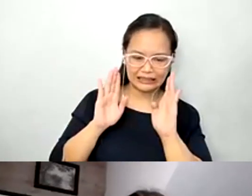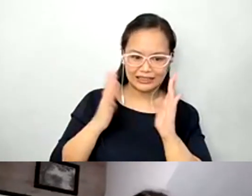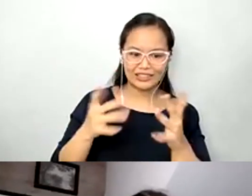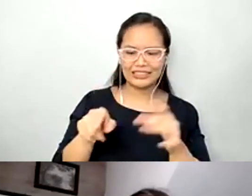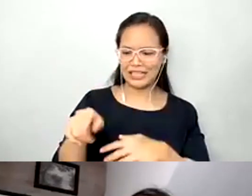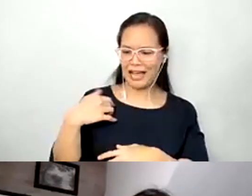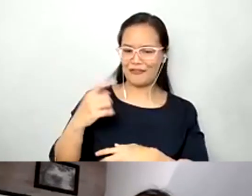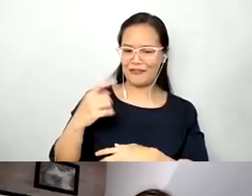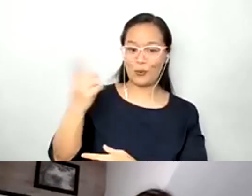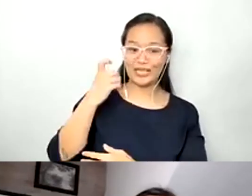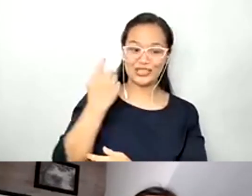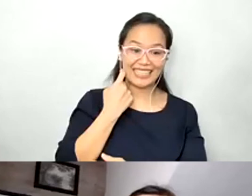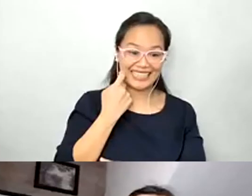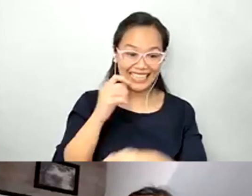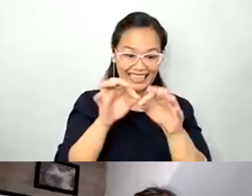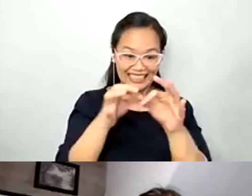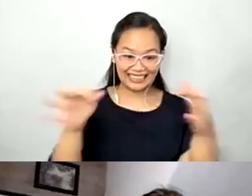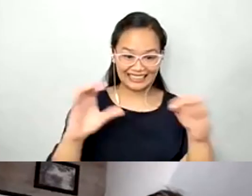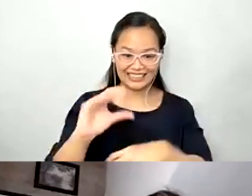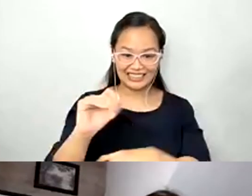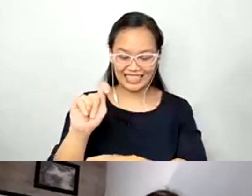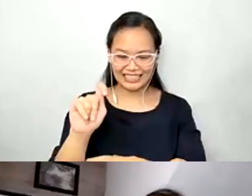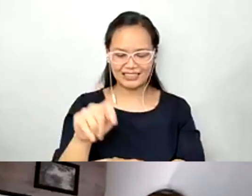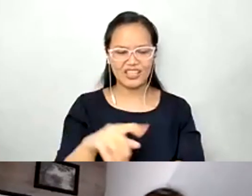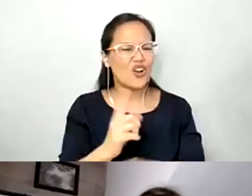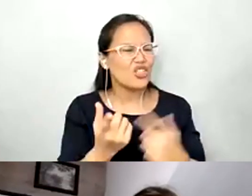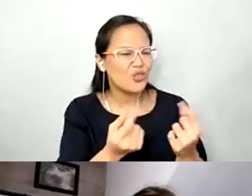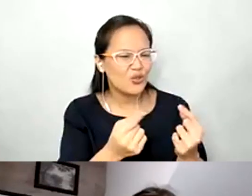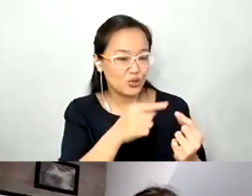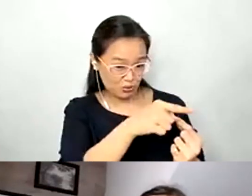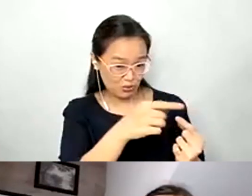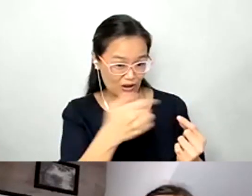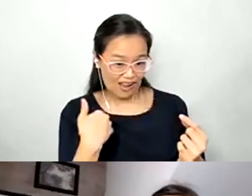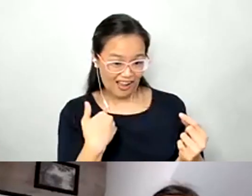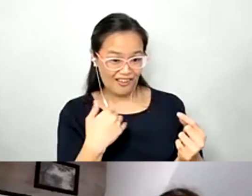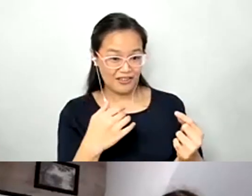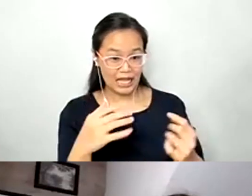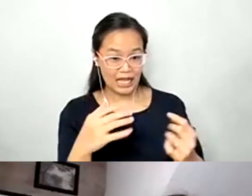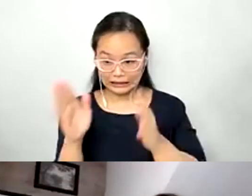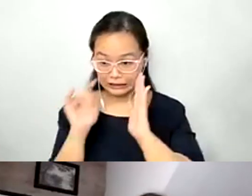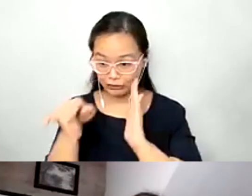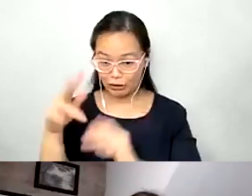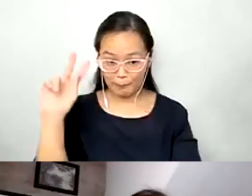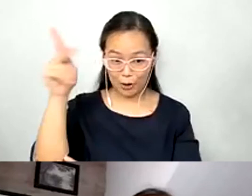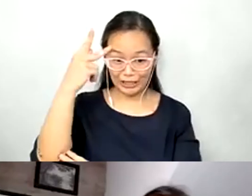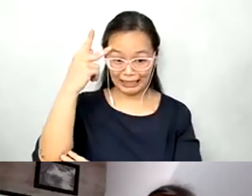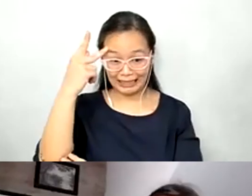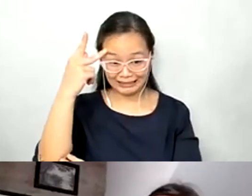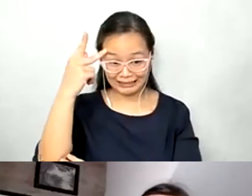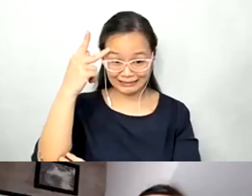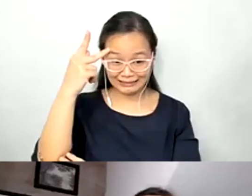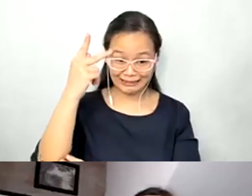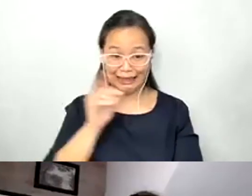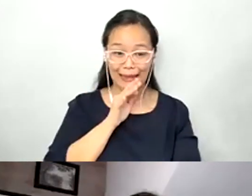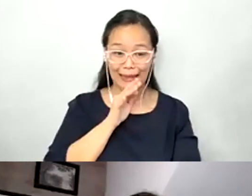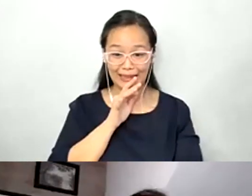chat earlier, so what do you do? So do you even spend time listening to politicians? Yes.